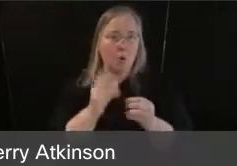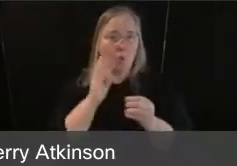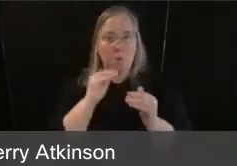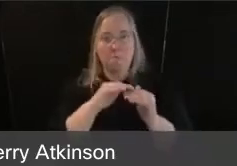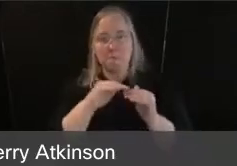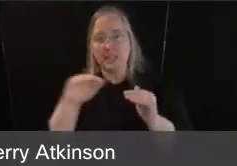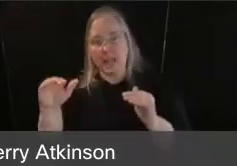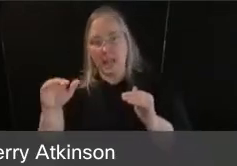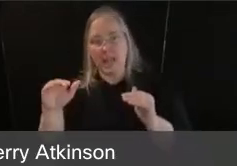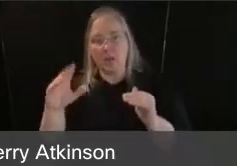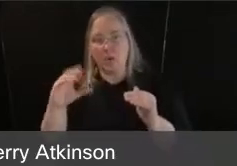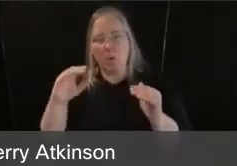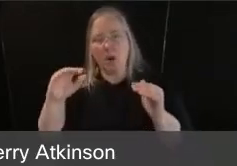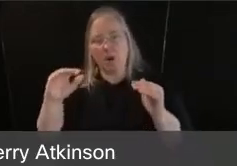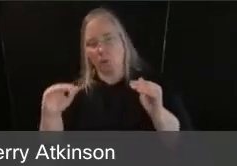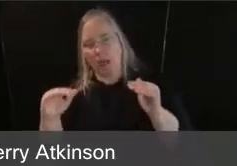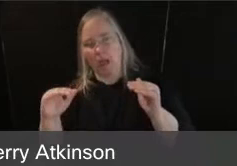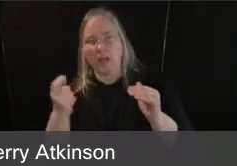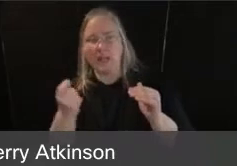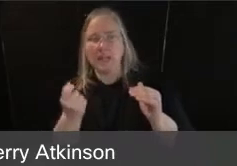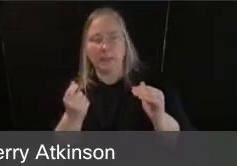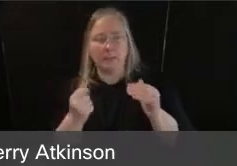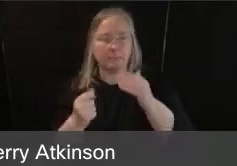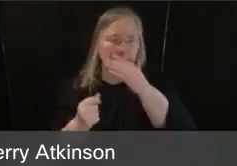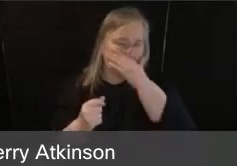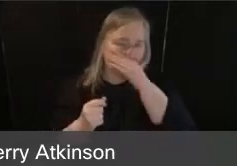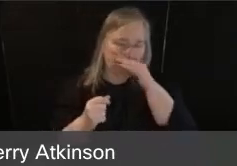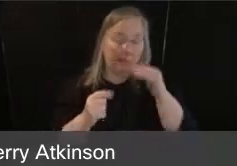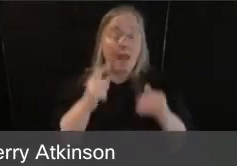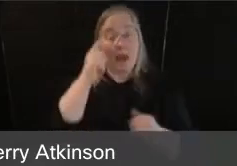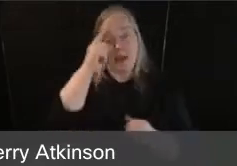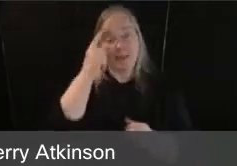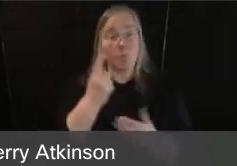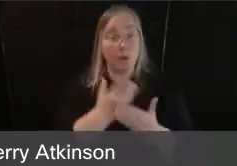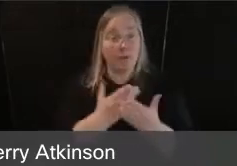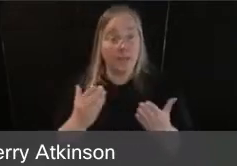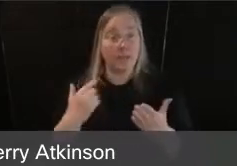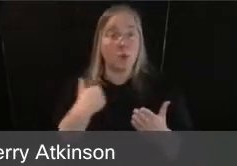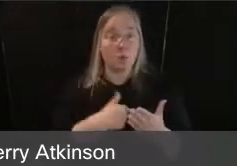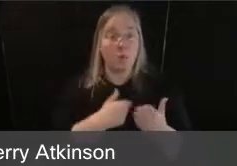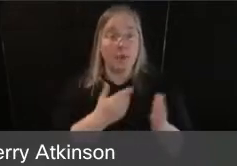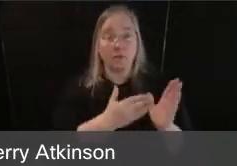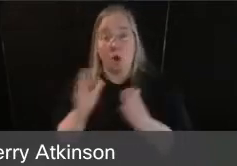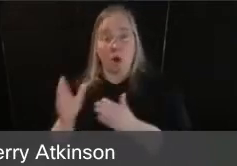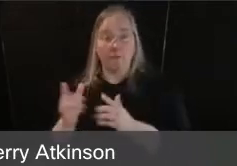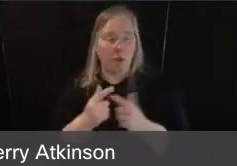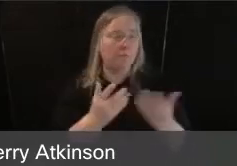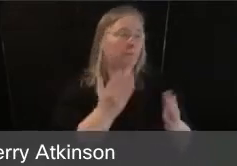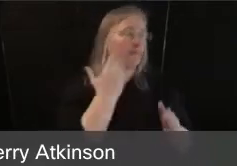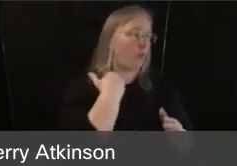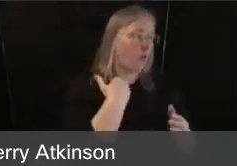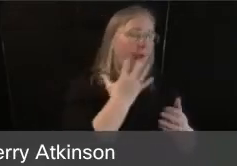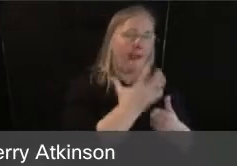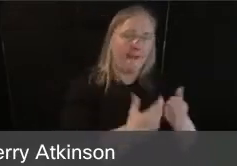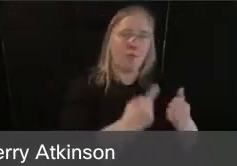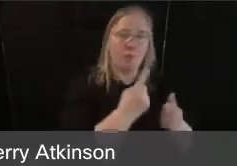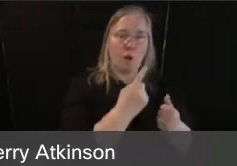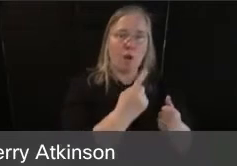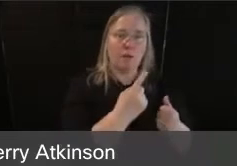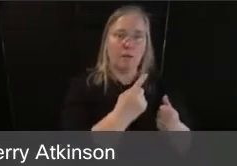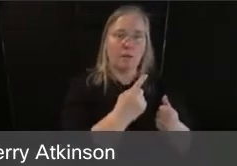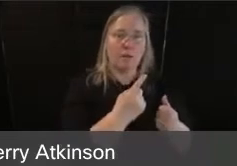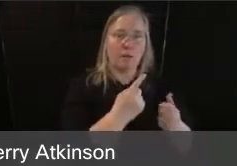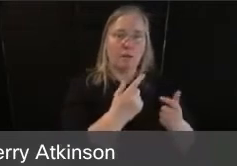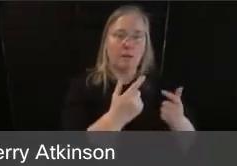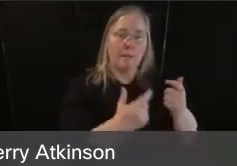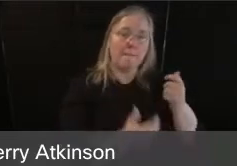fall back a little bit. I think one of the things is we've gone from everyone sort of a vast majority